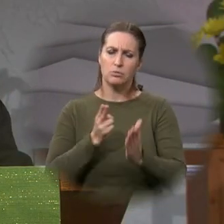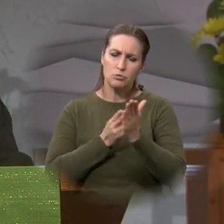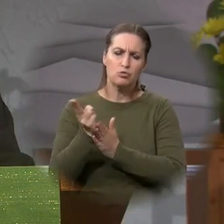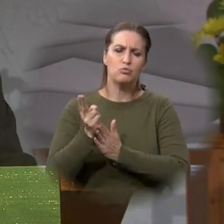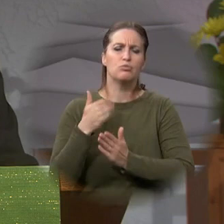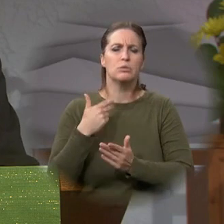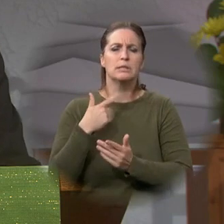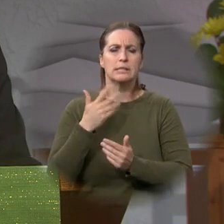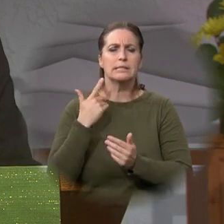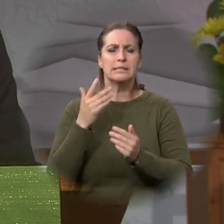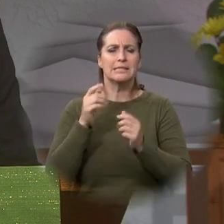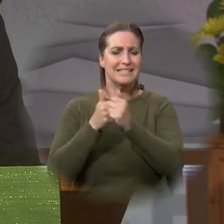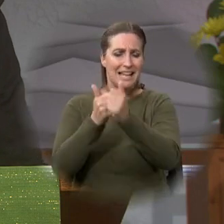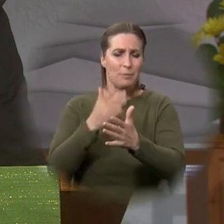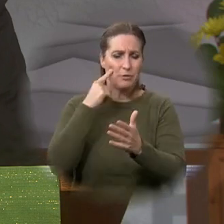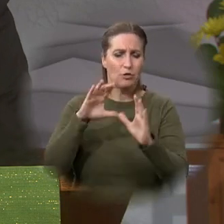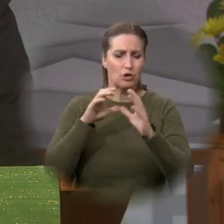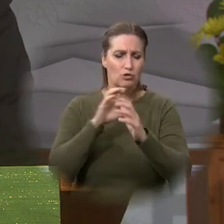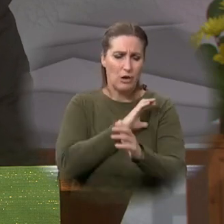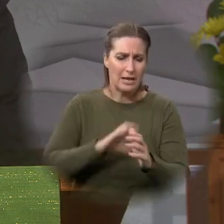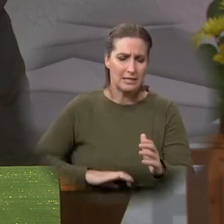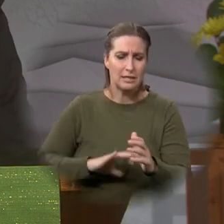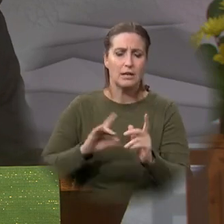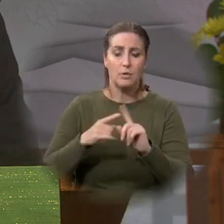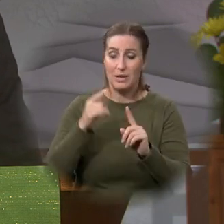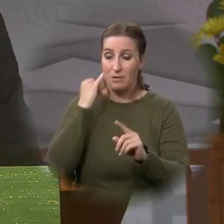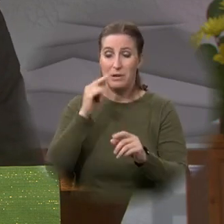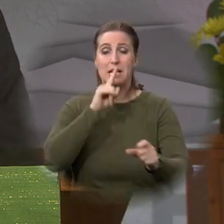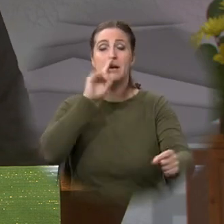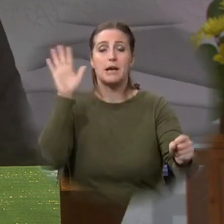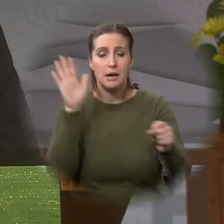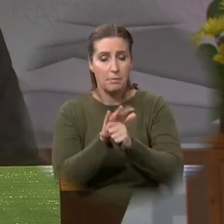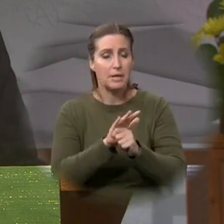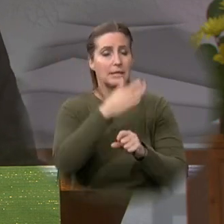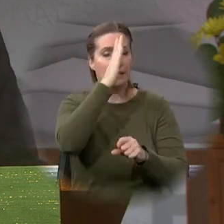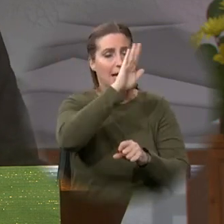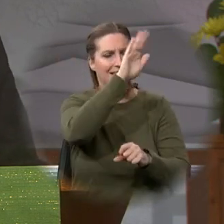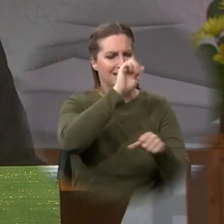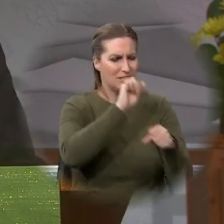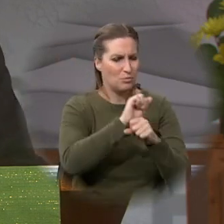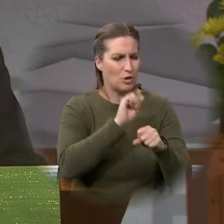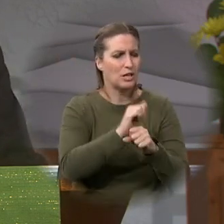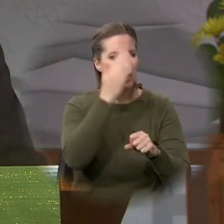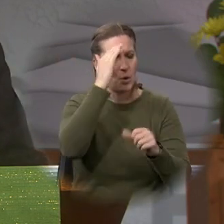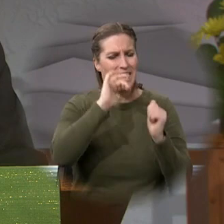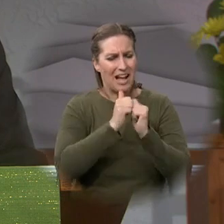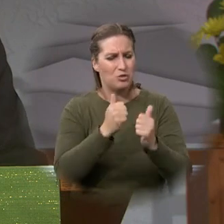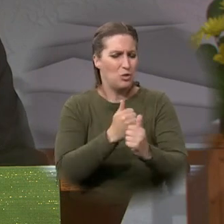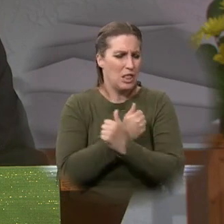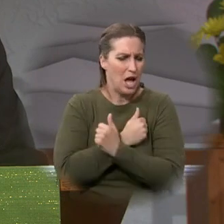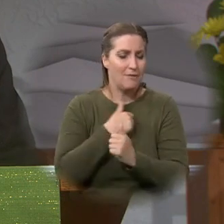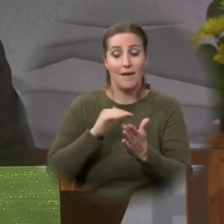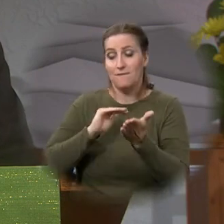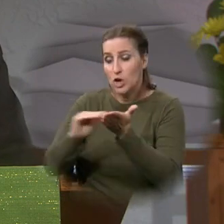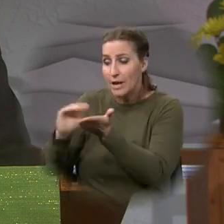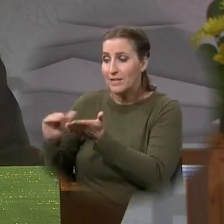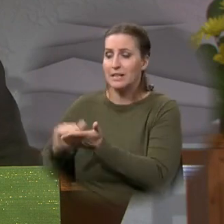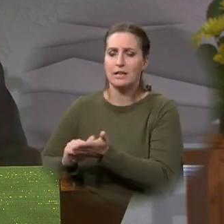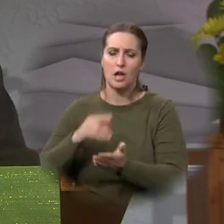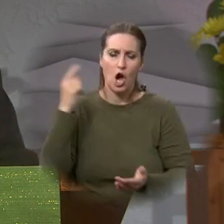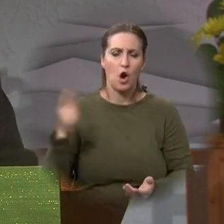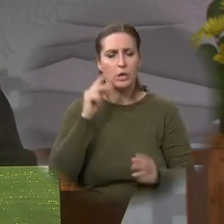disciples of Christ with an unconditional commitment to God's saving work by knowing how to love, to be forgiving,